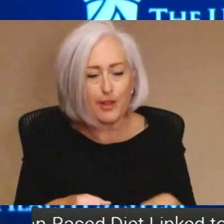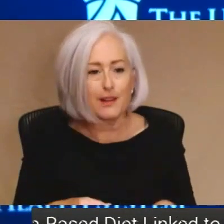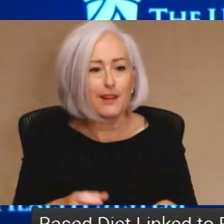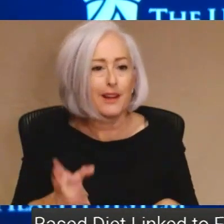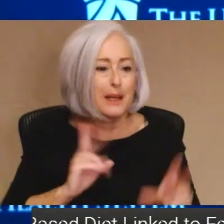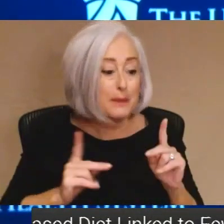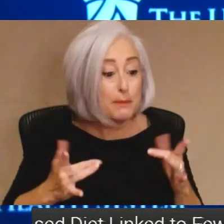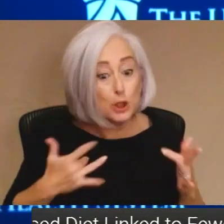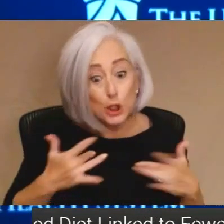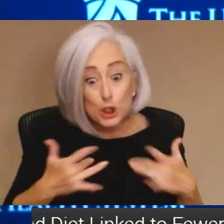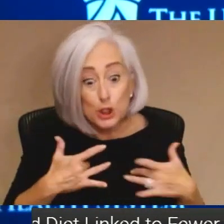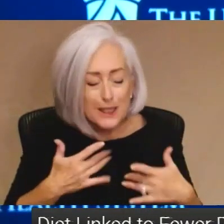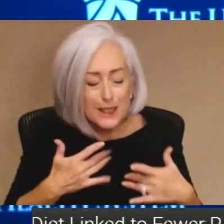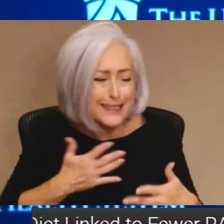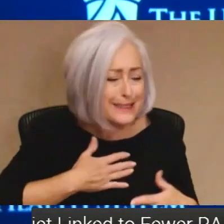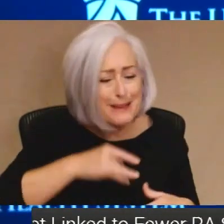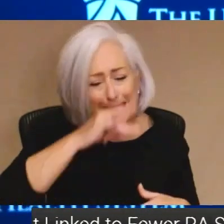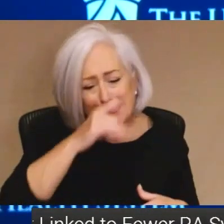enough.